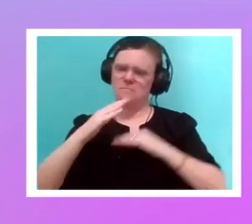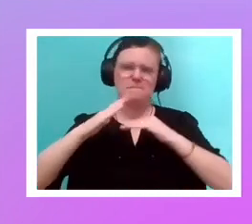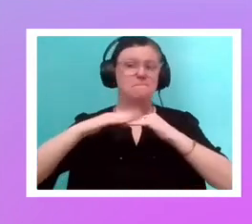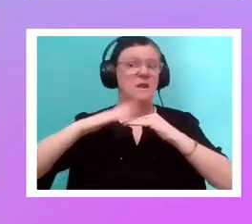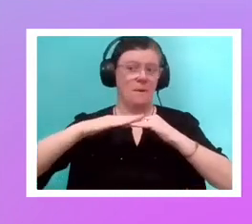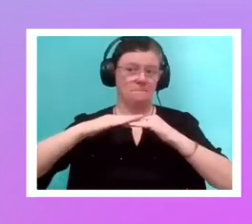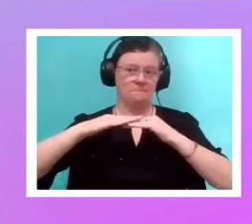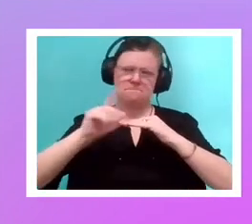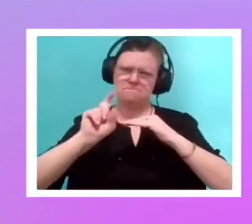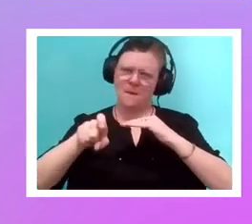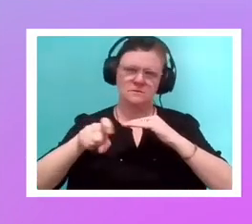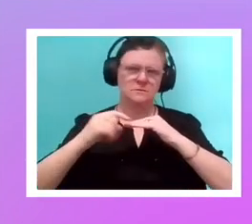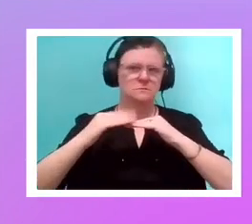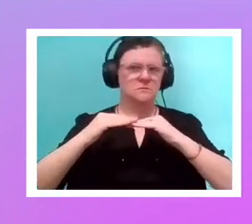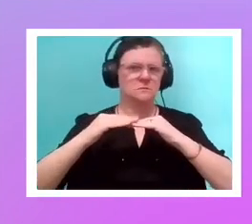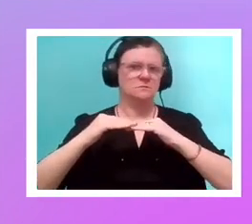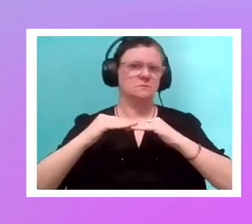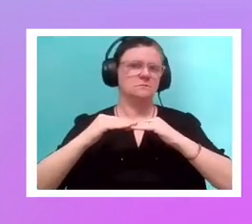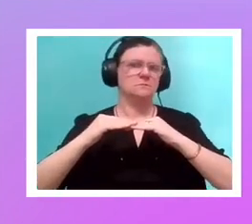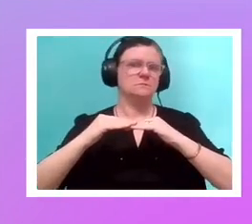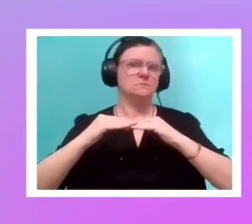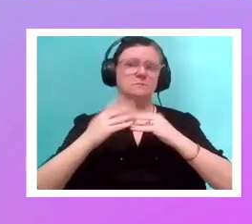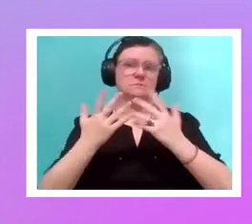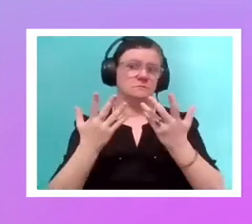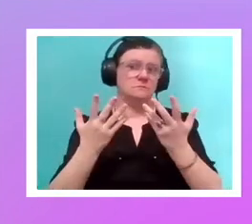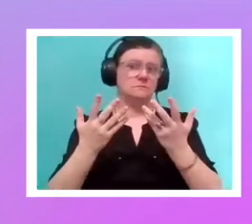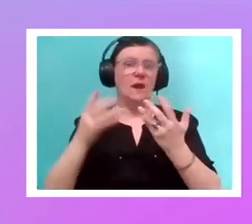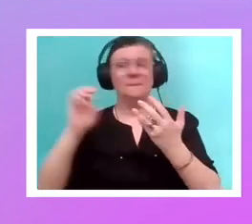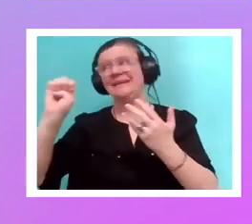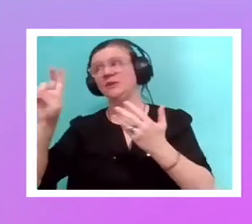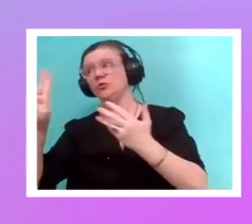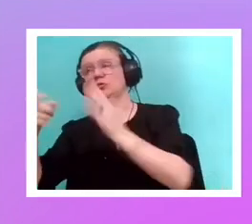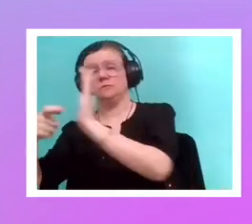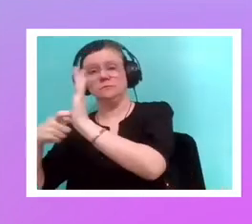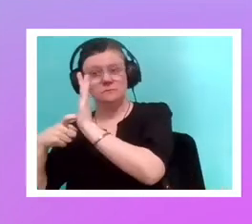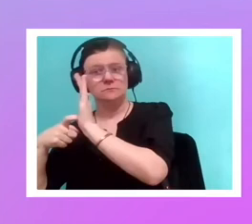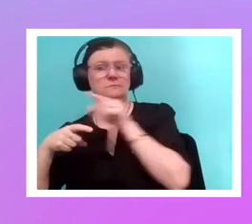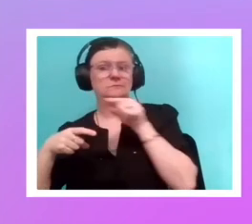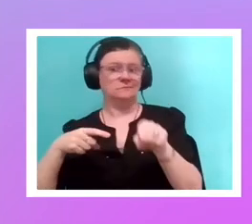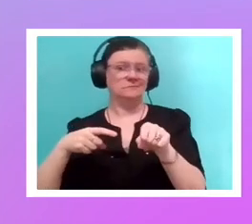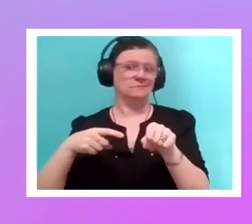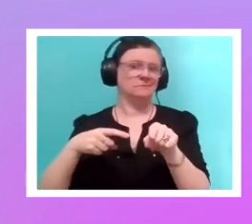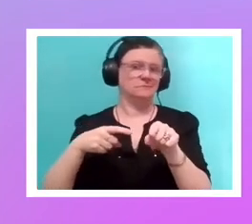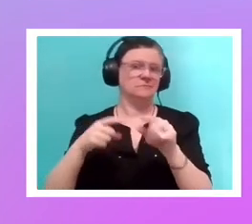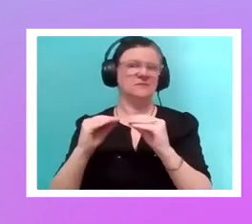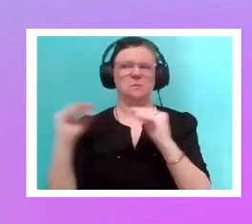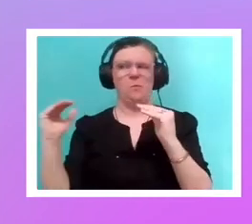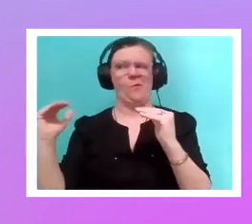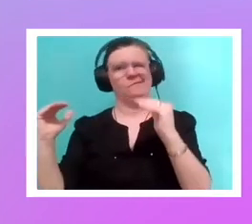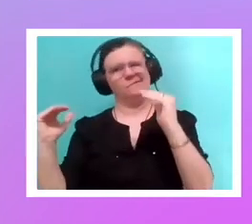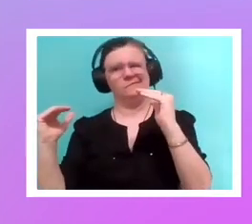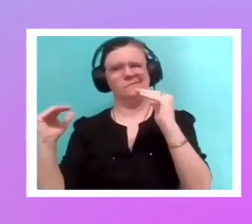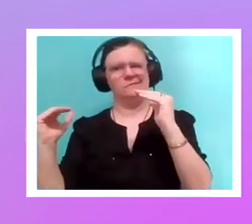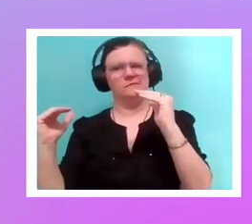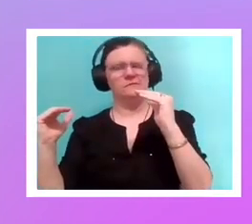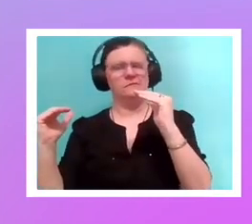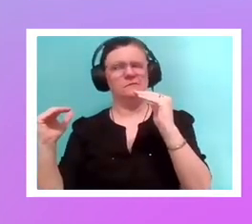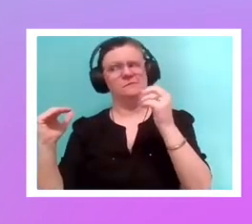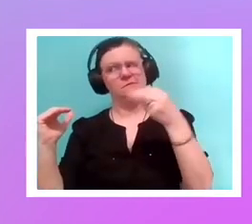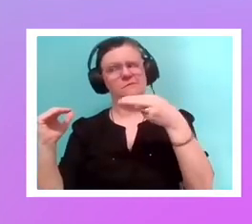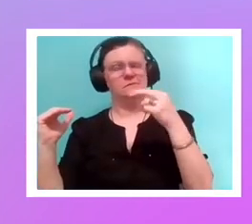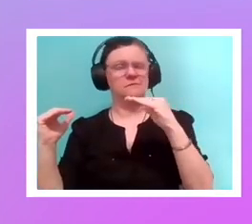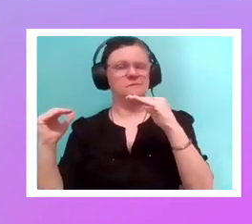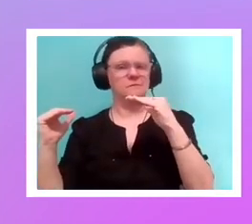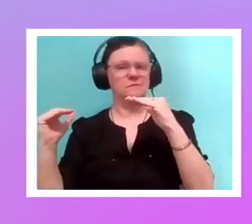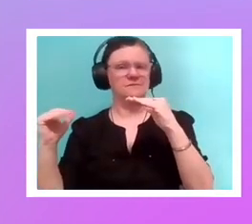minimum. That's exactly the same as the new regulations requirement, except it does go slightly beyond those to a degree,